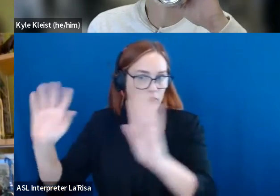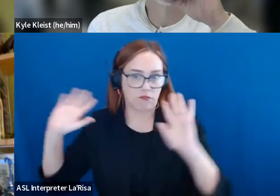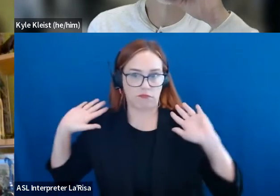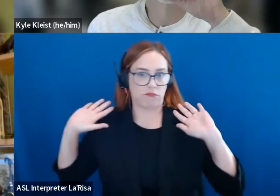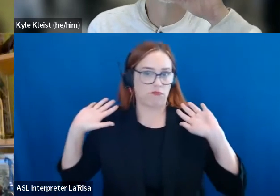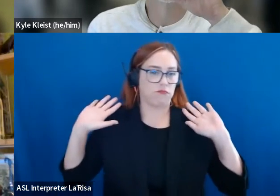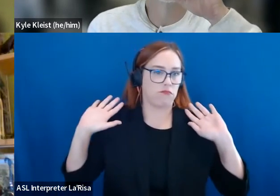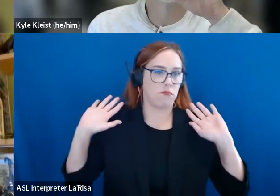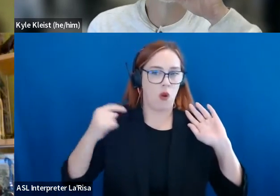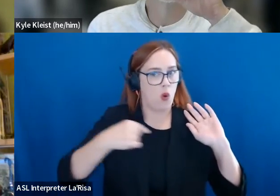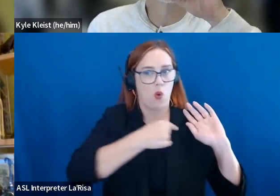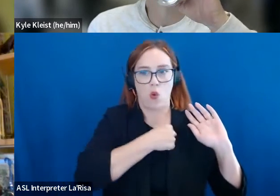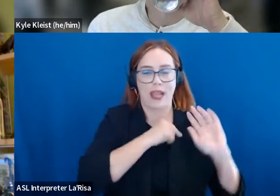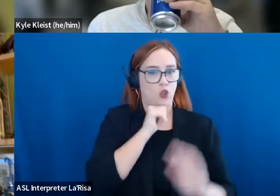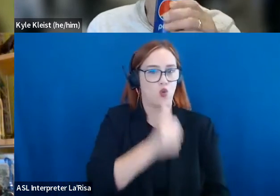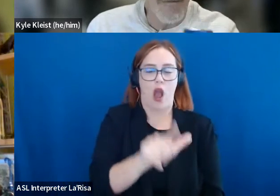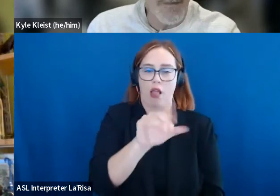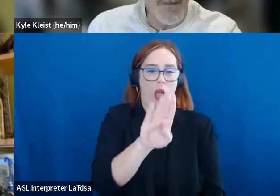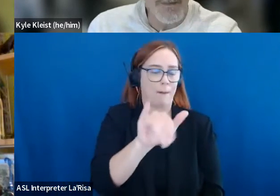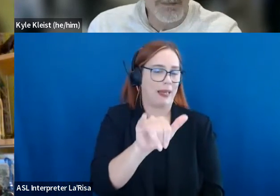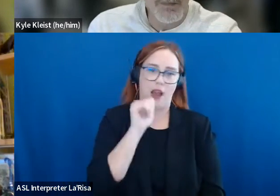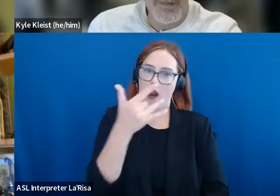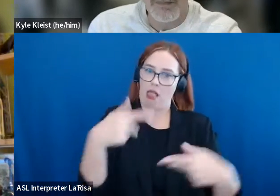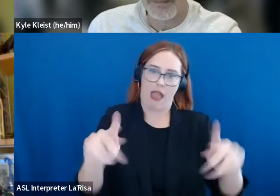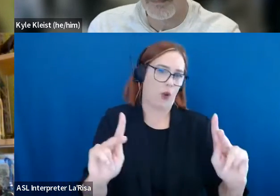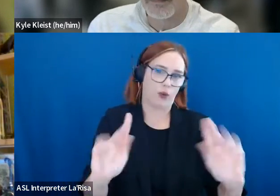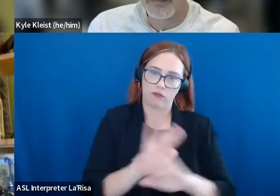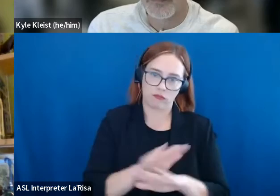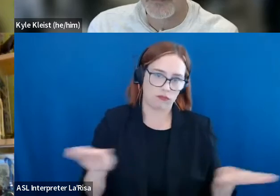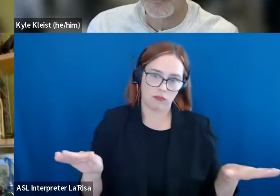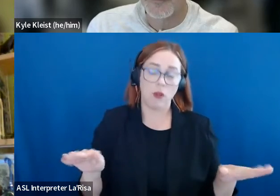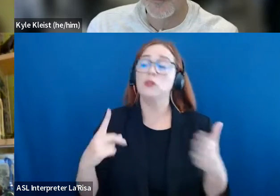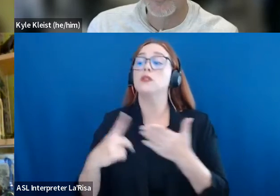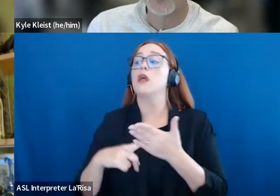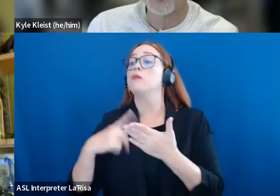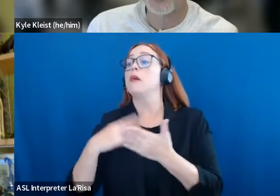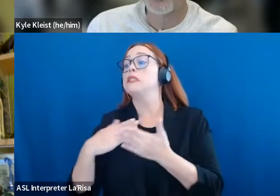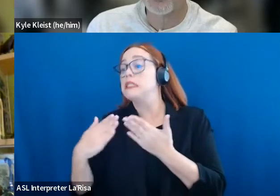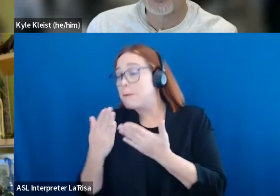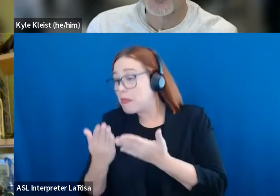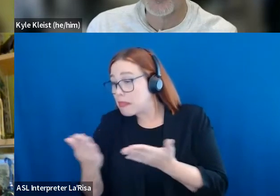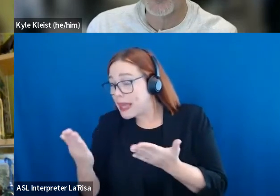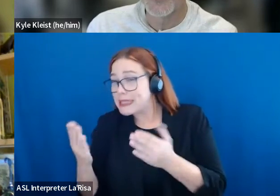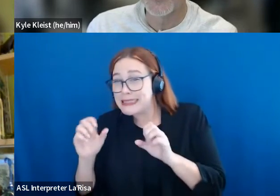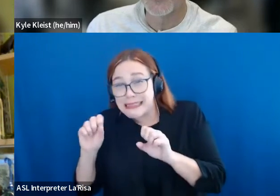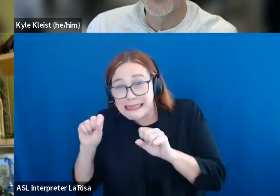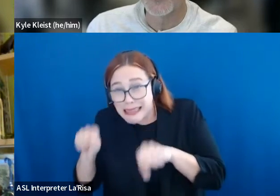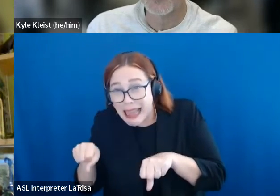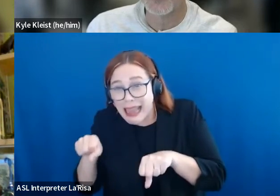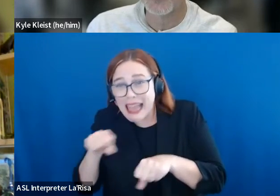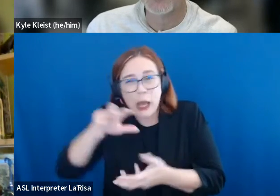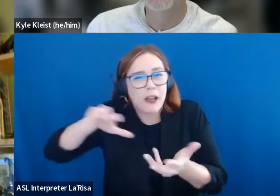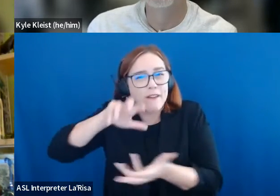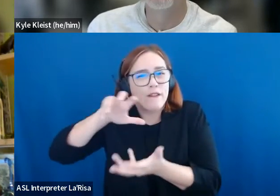that we do. We are not lobbying. We're not able to do that. Well, sometimes we have elements that can lobby. It's a bit confusing depending where our money comes